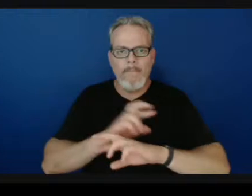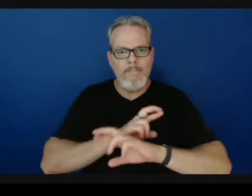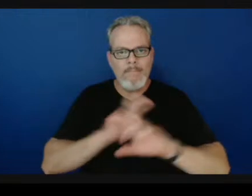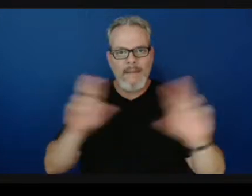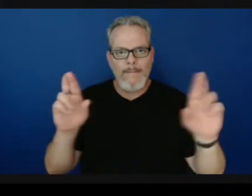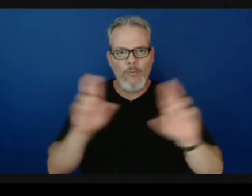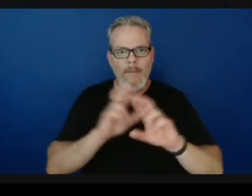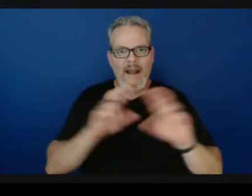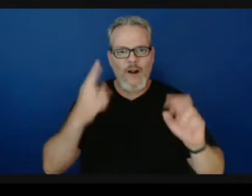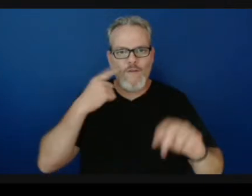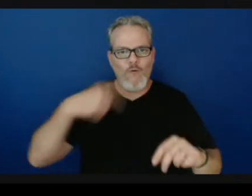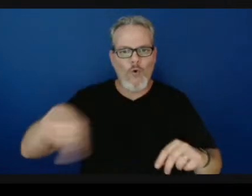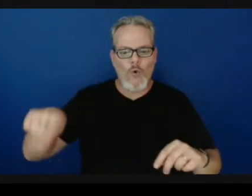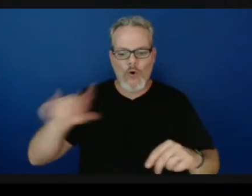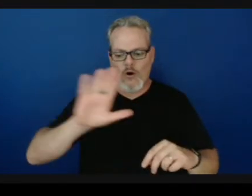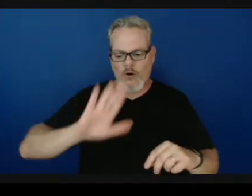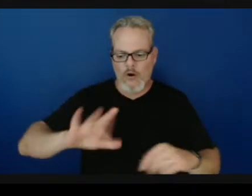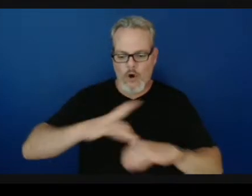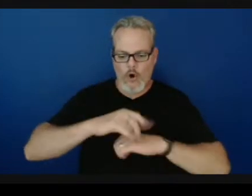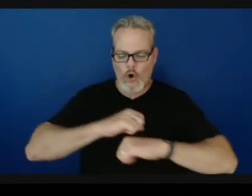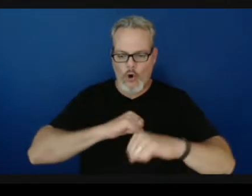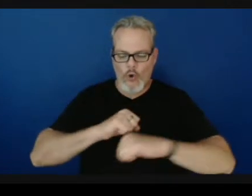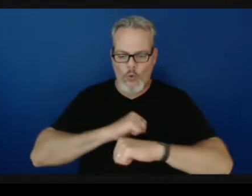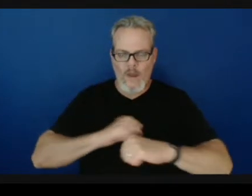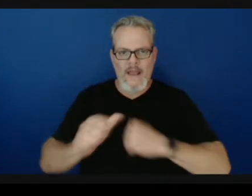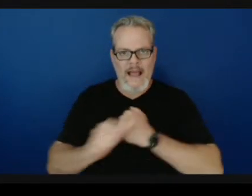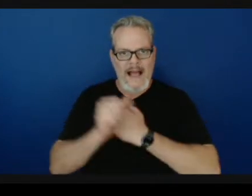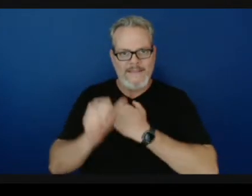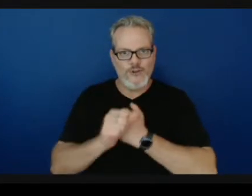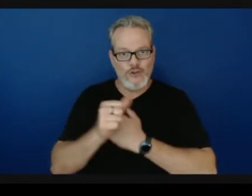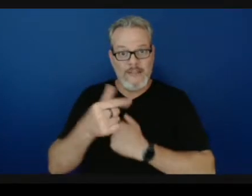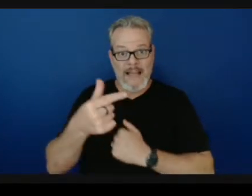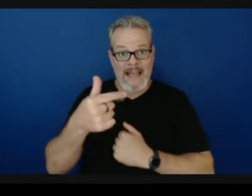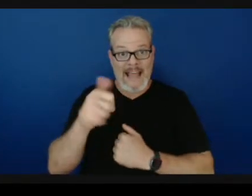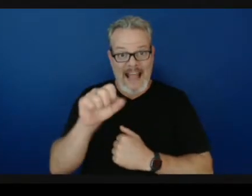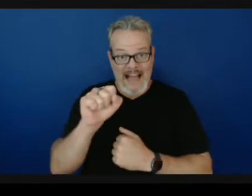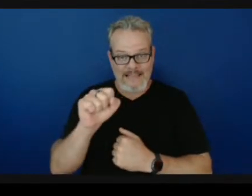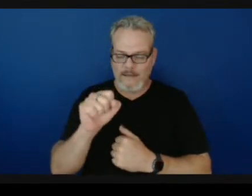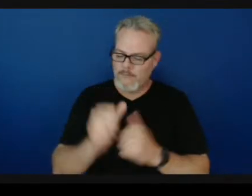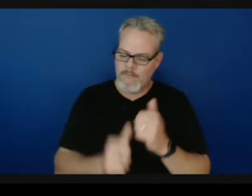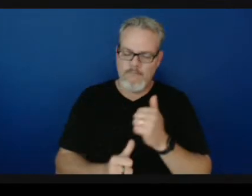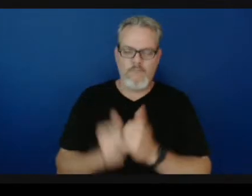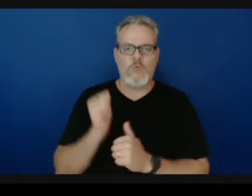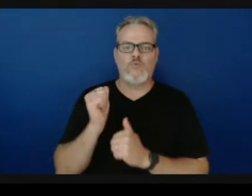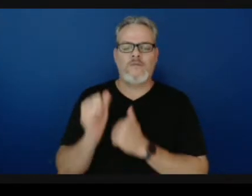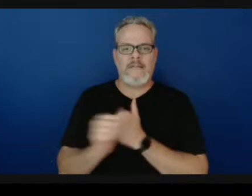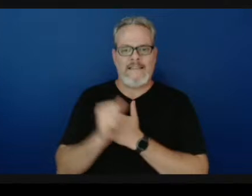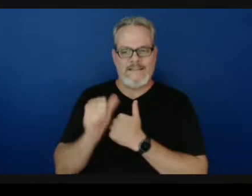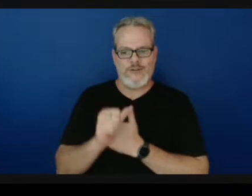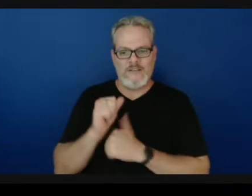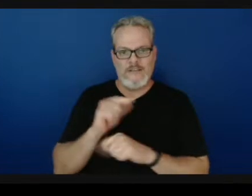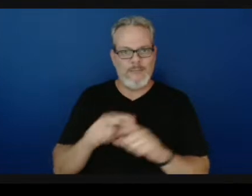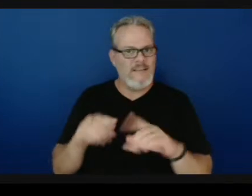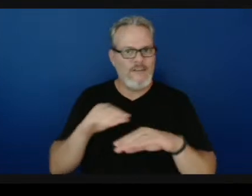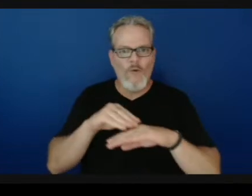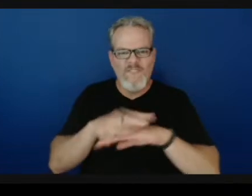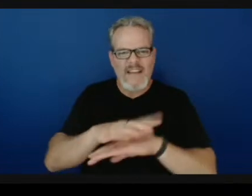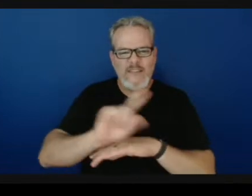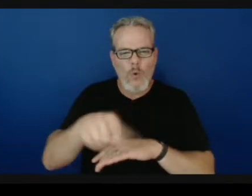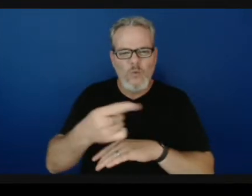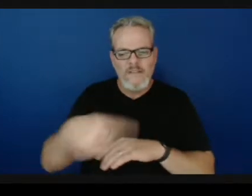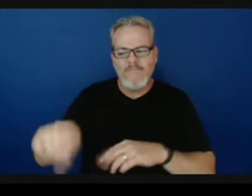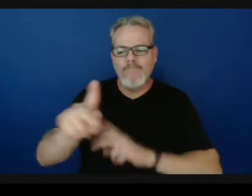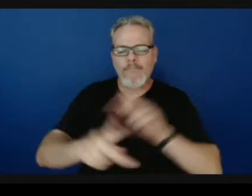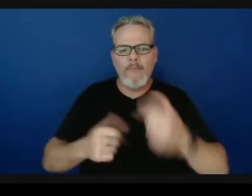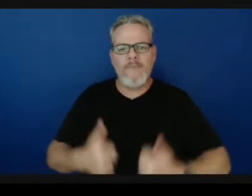the gas hazards, right? The gas hazards are the most continuous present for everybody, but they only affect people who are nearby. Whereas